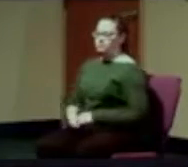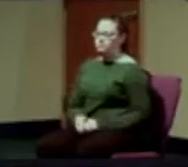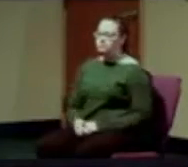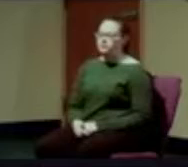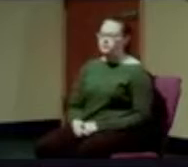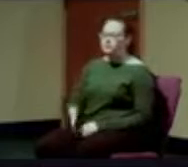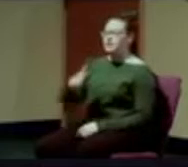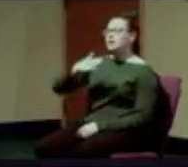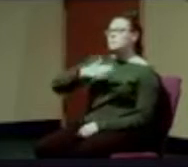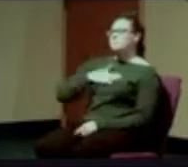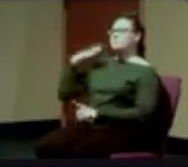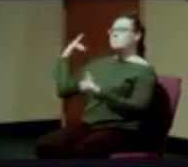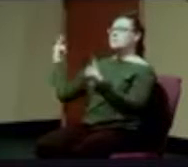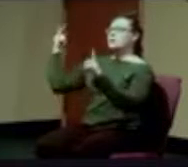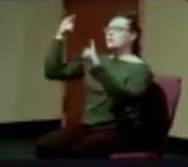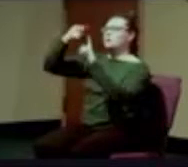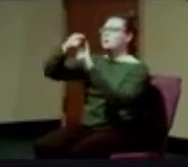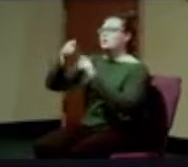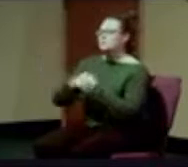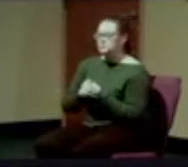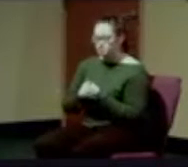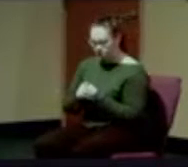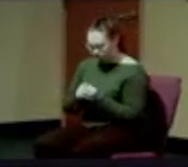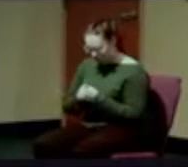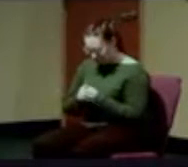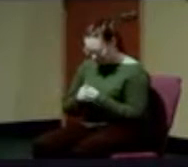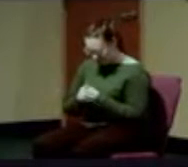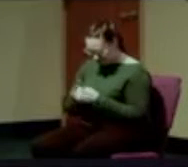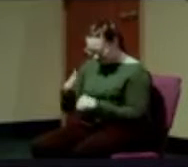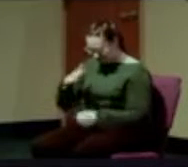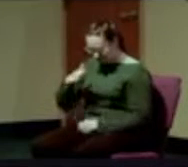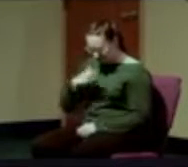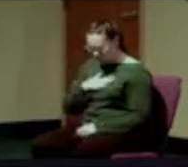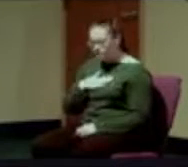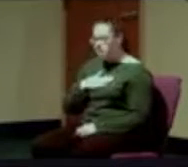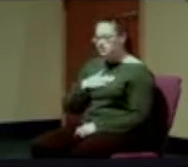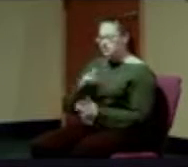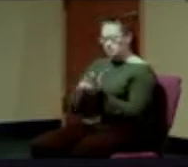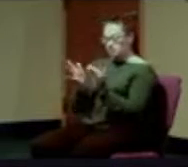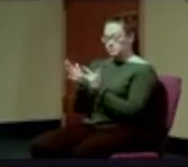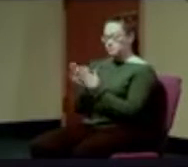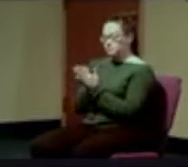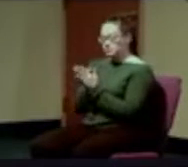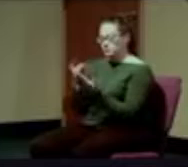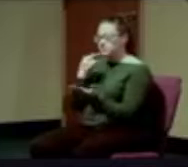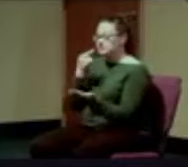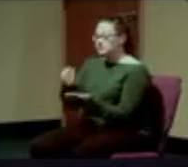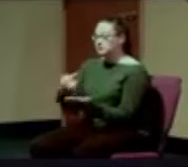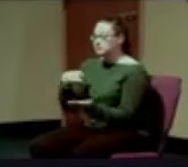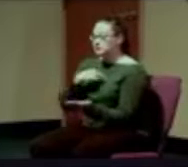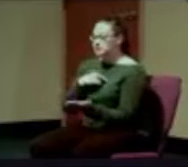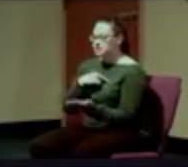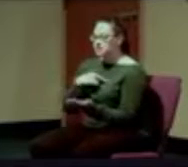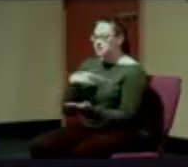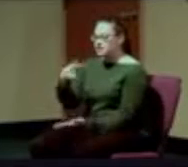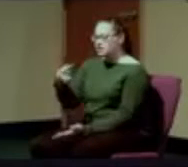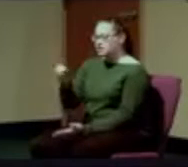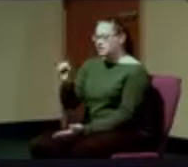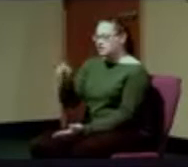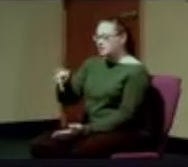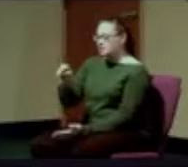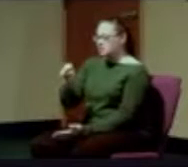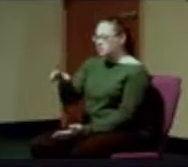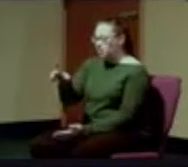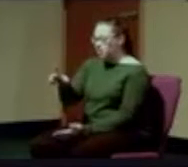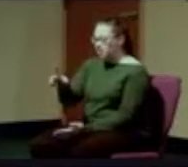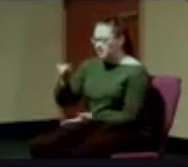My goal, now here's, let's bring back up. The Bible tells us the gospel is offensive. There is